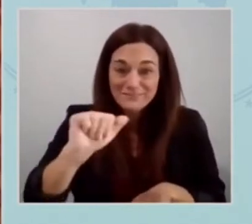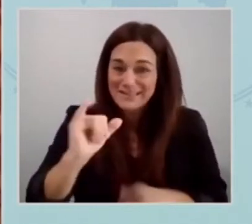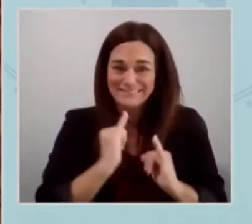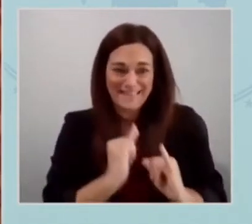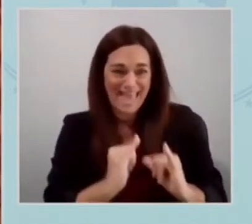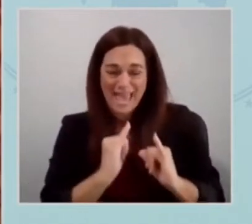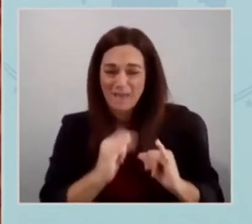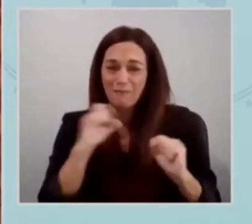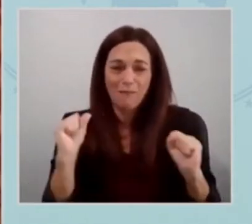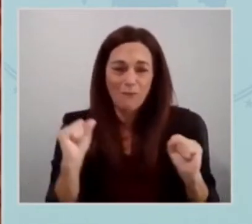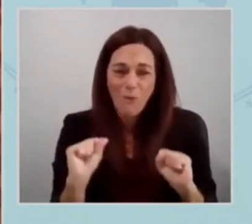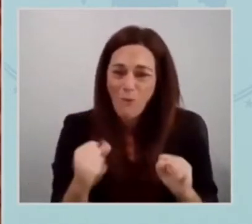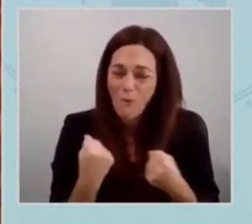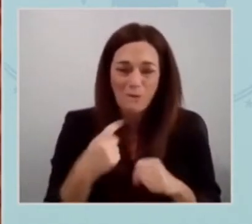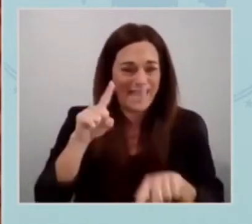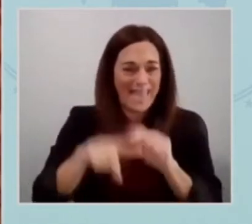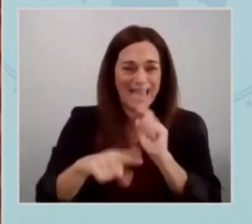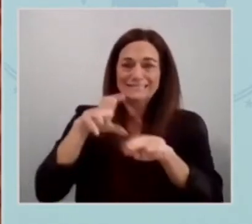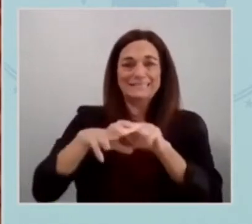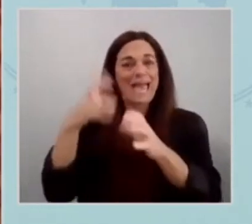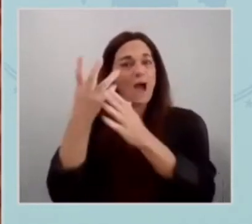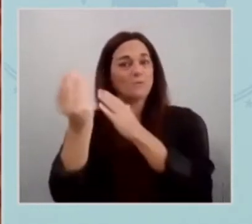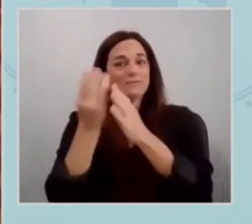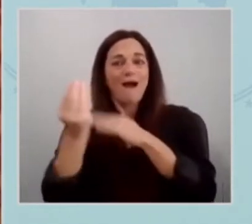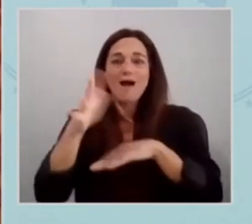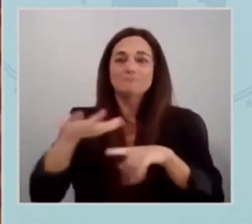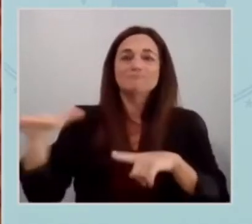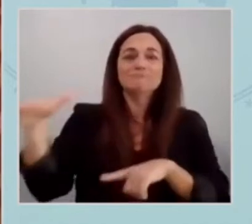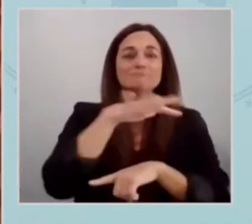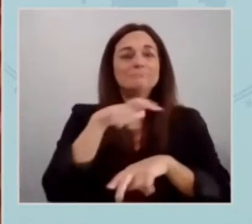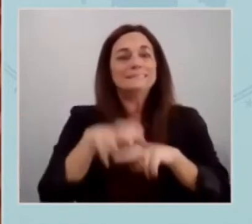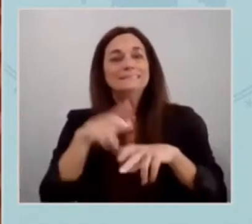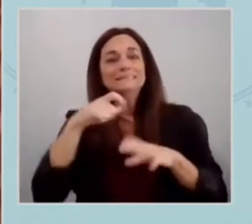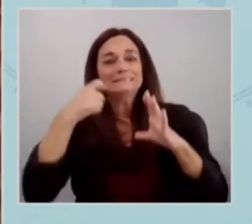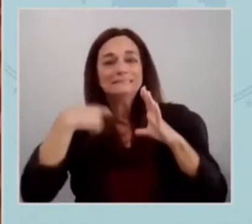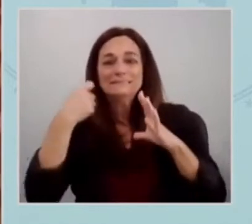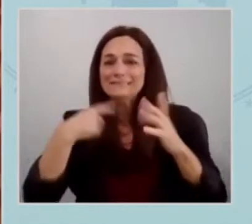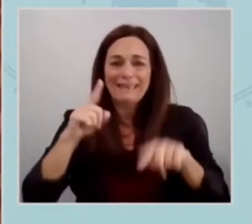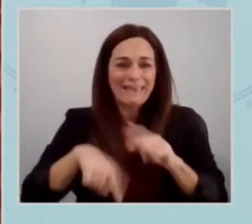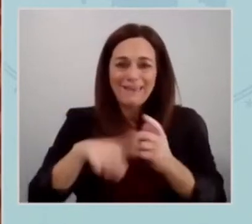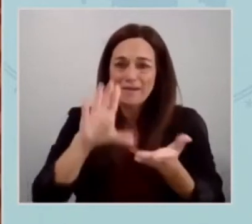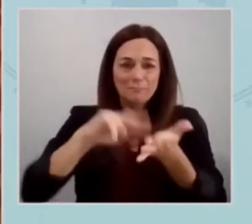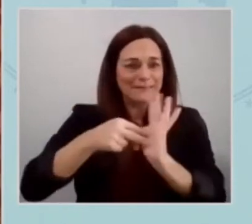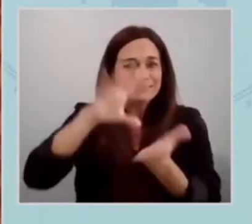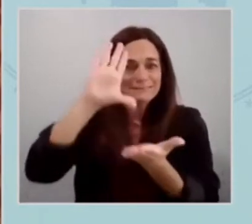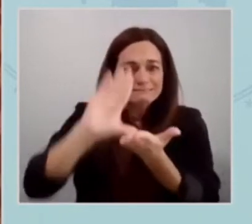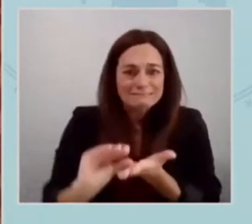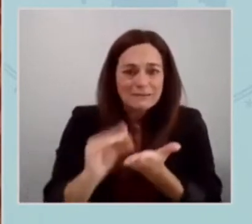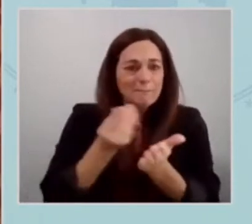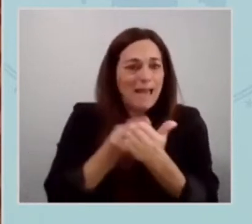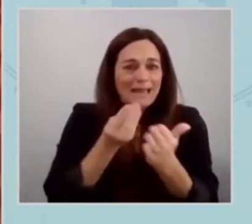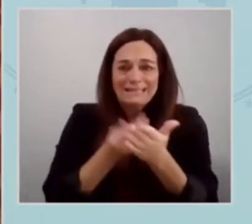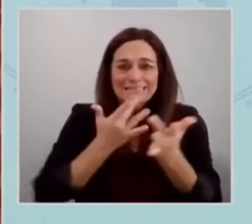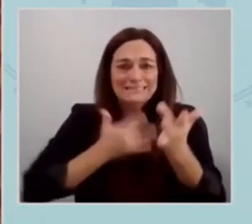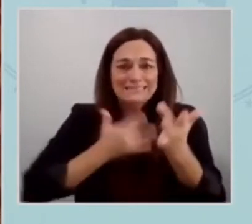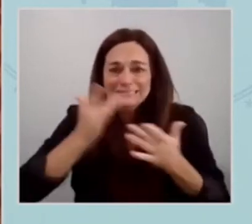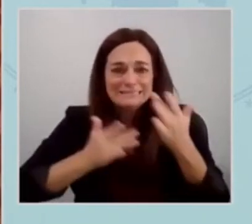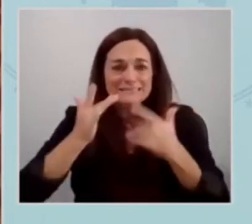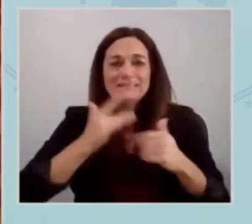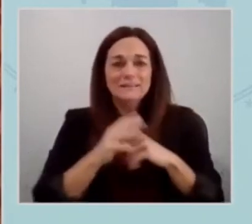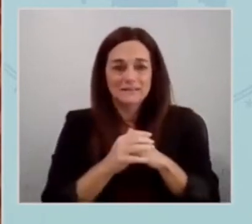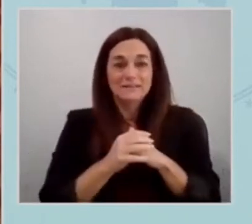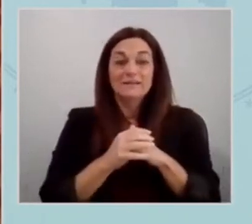winters, pretty much the same. Add that to the exploding COVID positivity rate that's come to form a perfect storm of loss of revenue